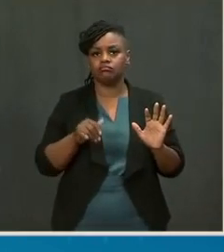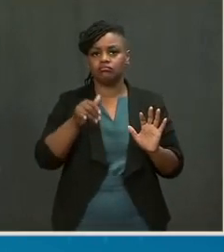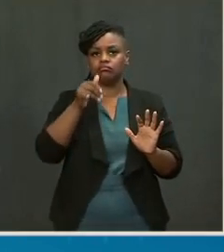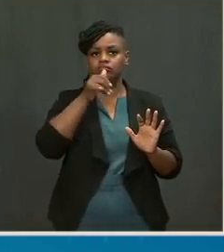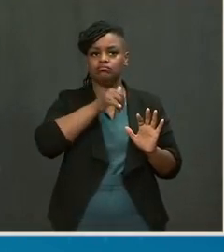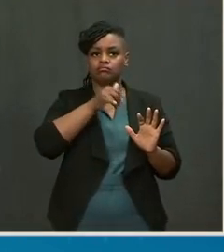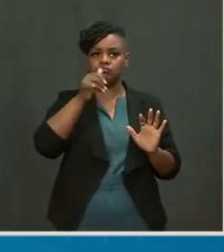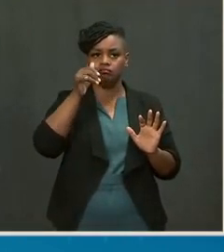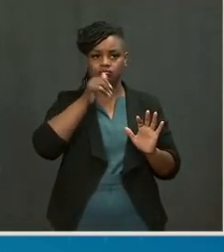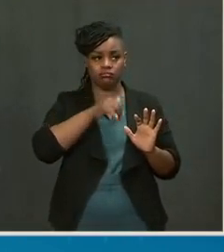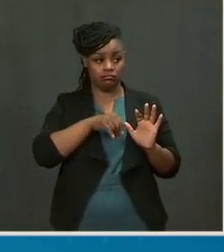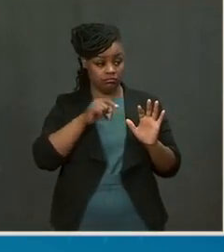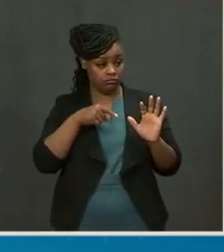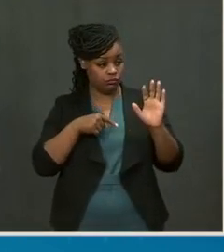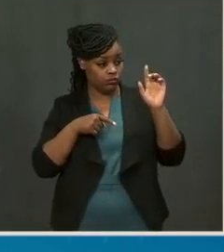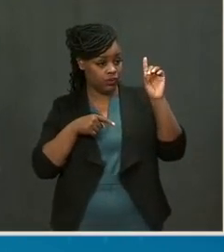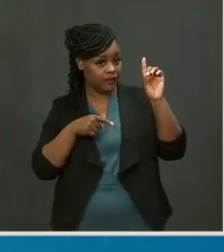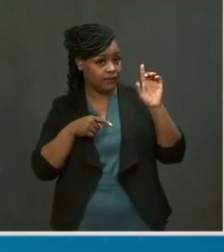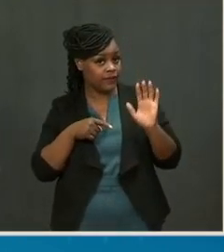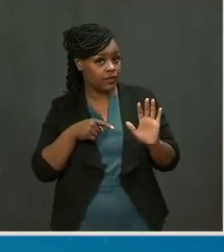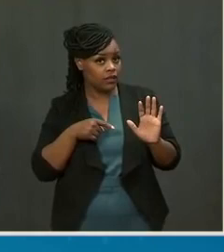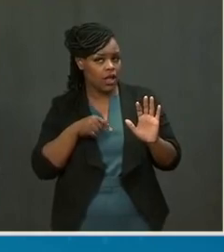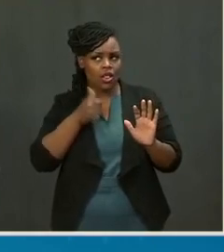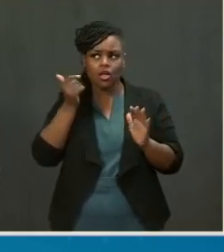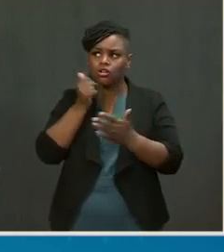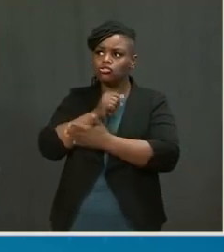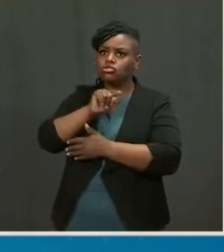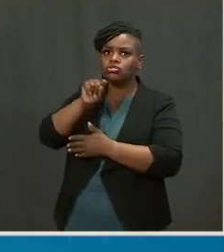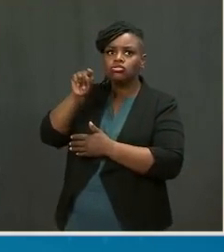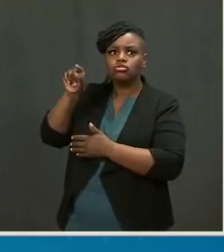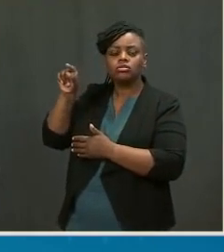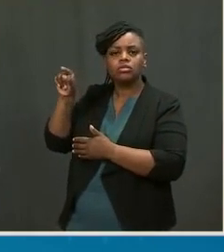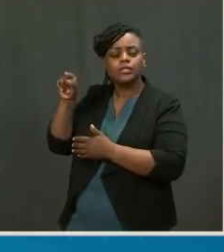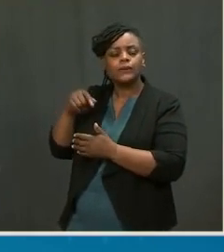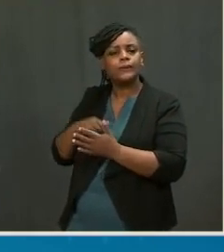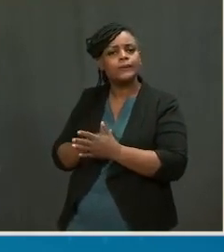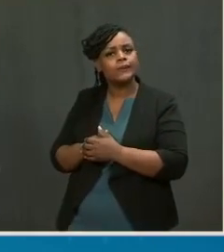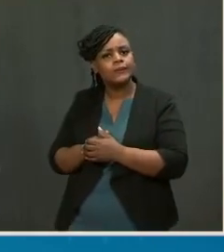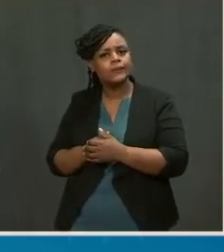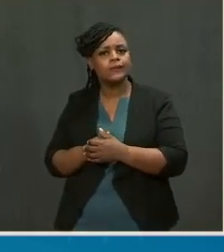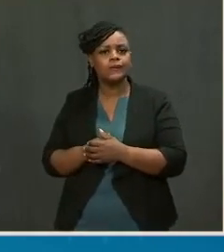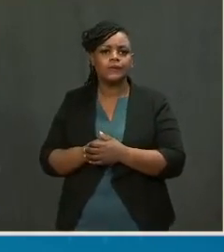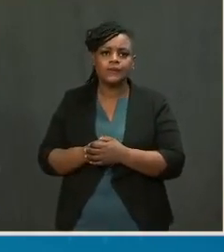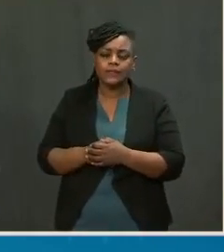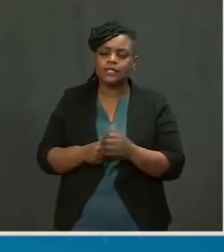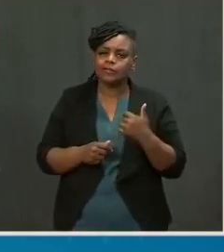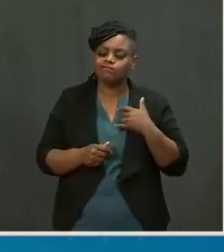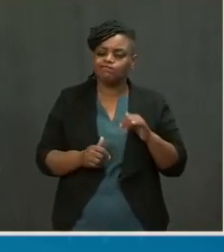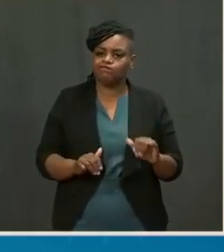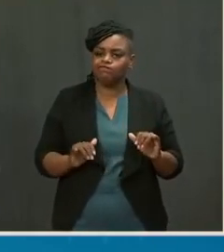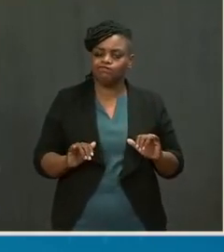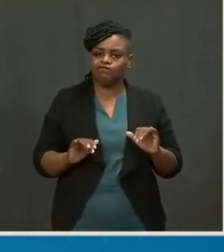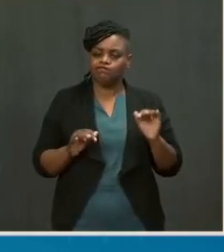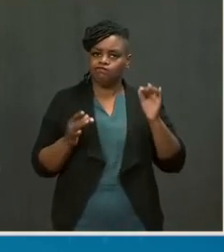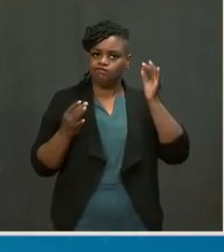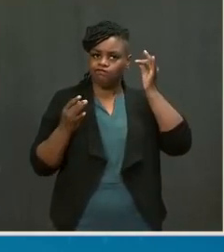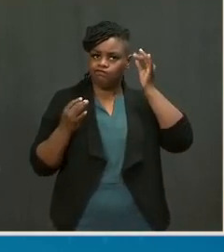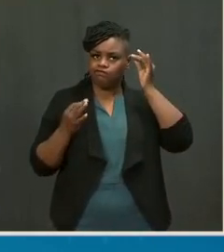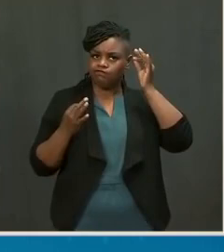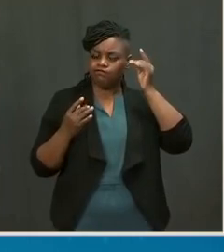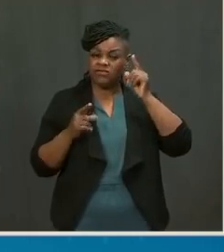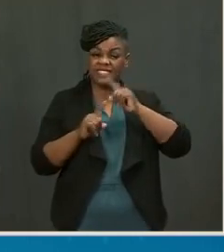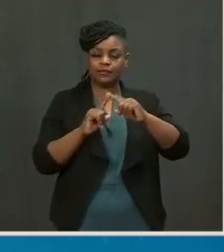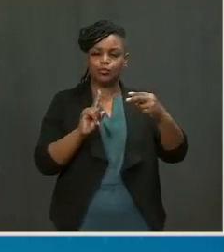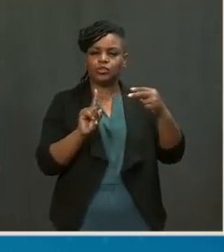of what other countries are investing in their workforce. And so when I think about it in a number of ways. Not only in terms